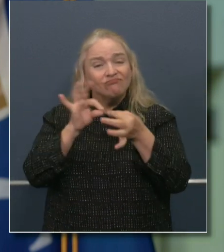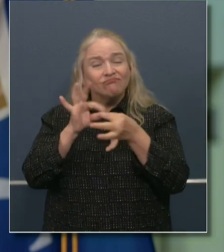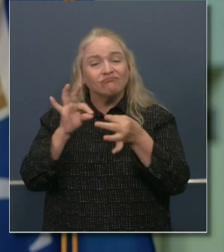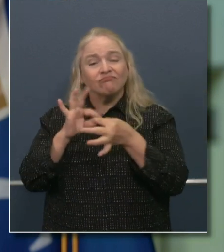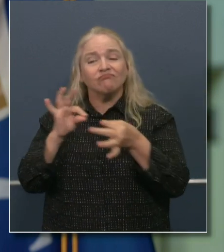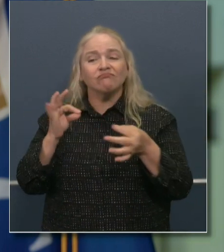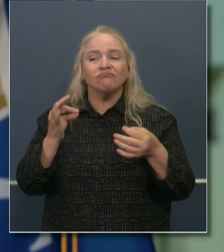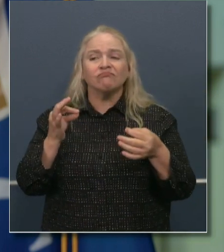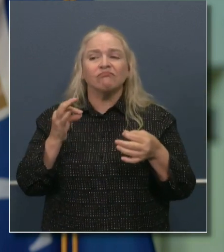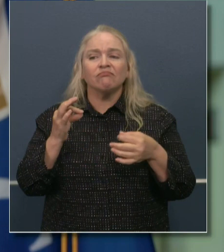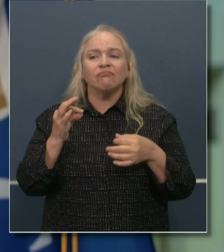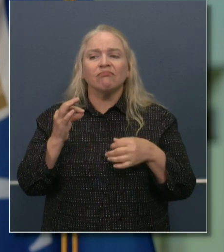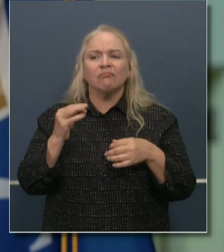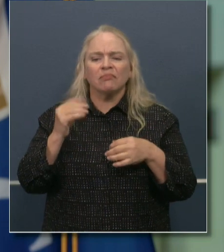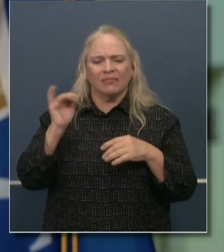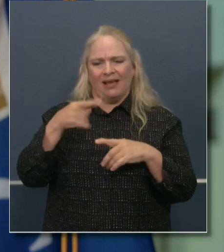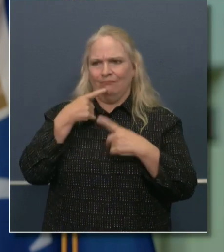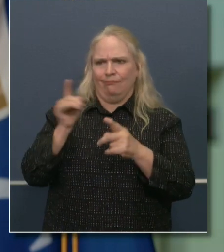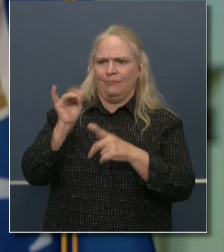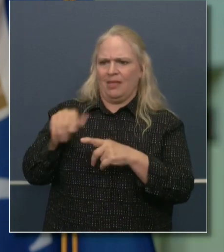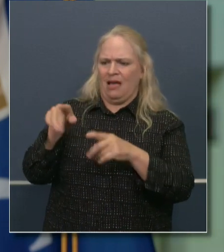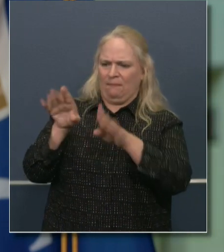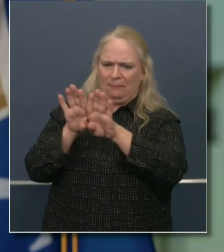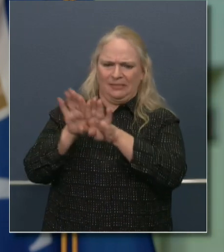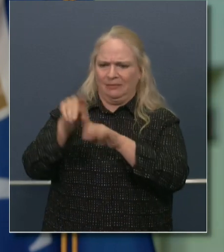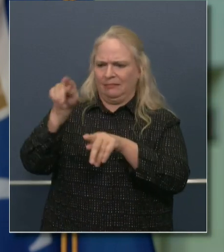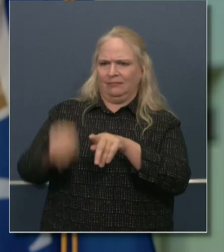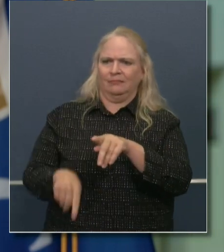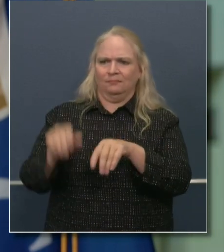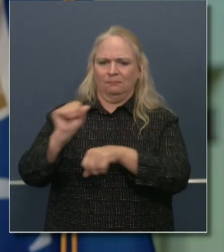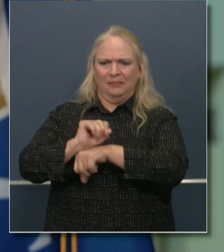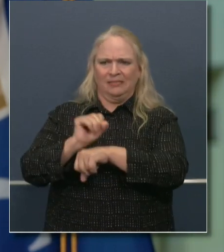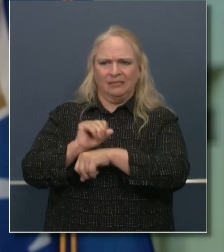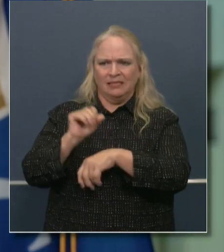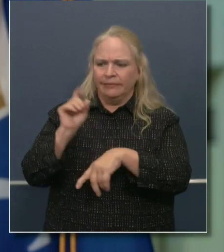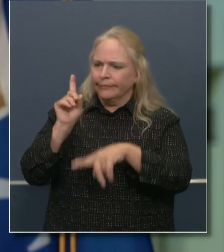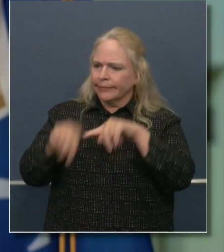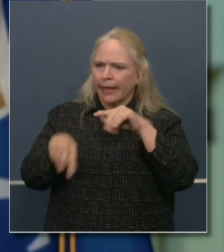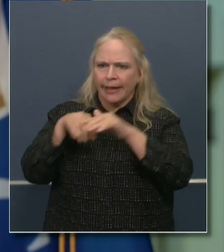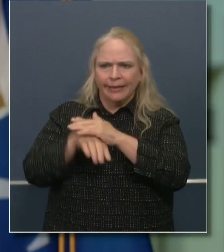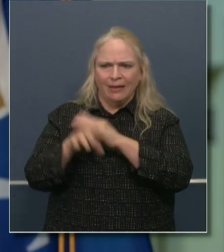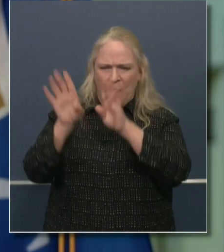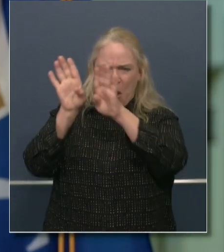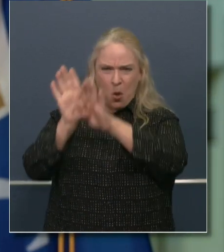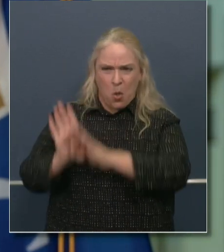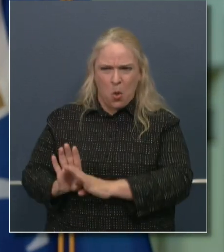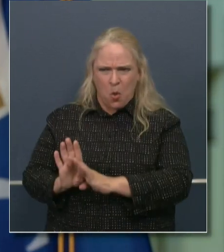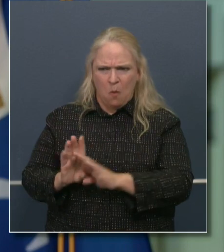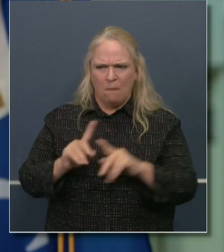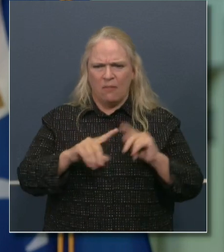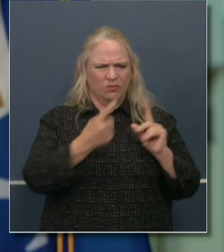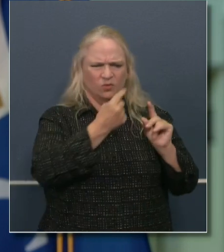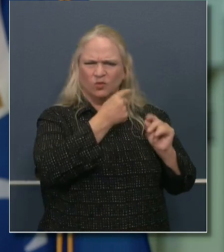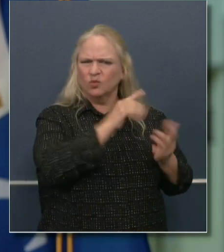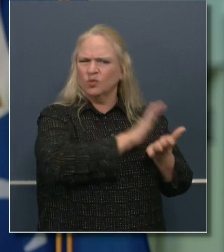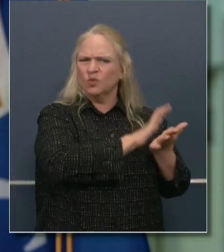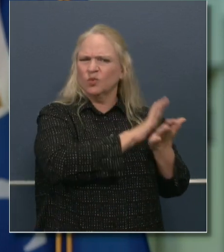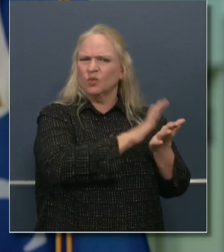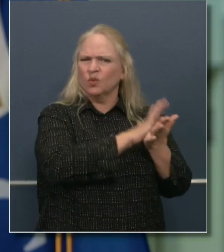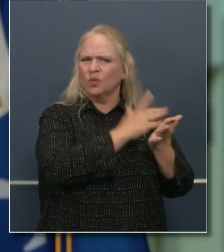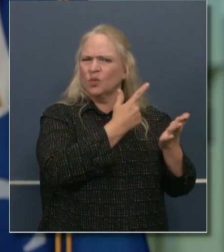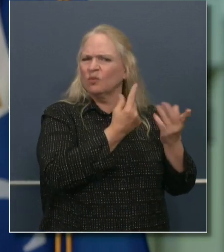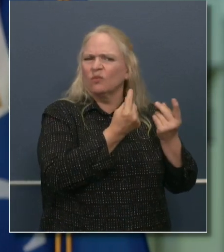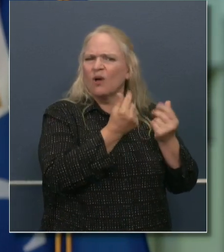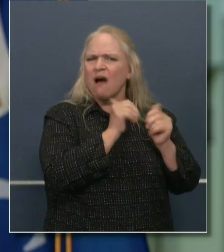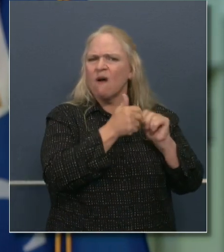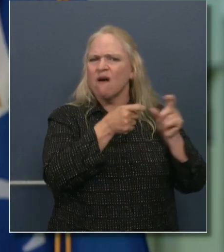for school districts, and I'm just curious as to how much the state intends to wade in since it's such a hodgepodge right now.